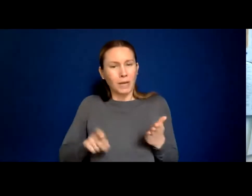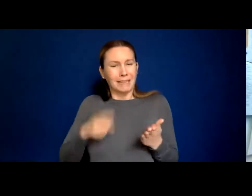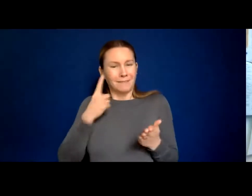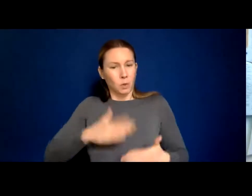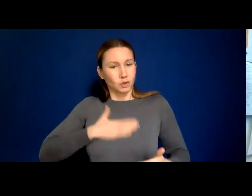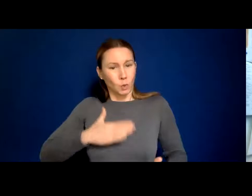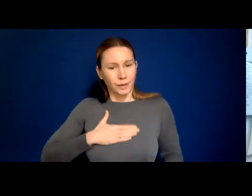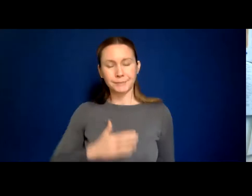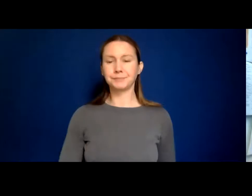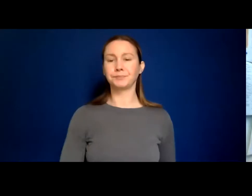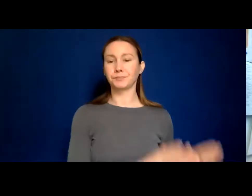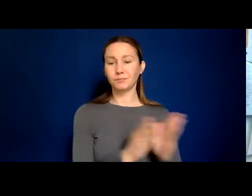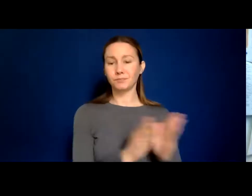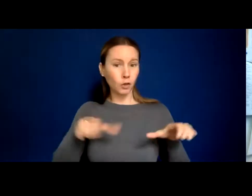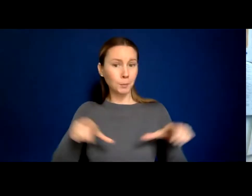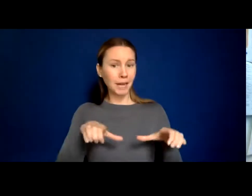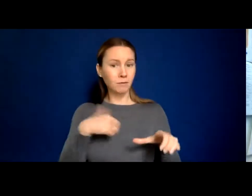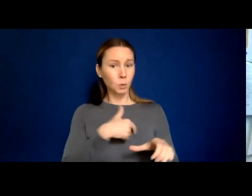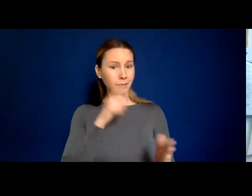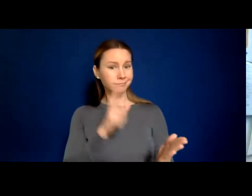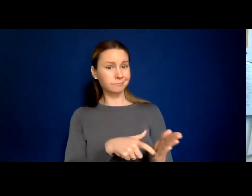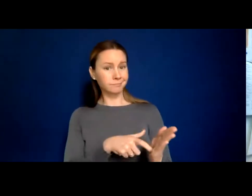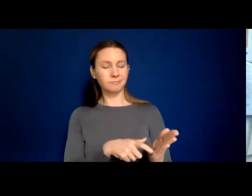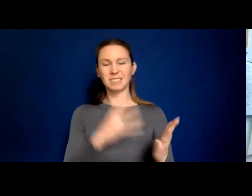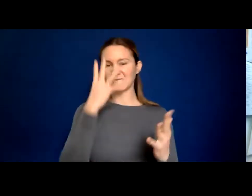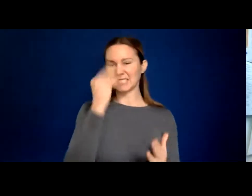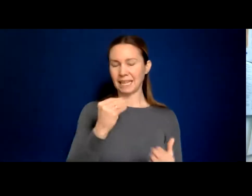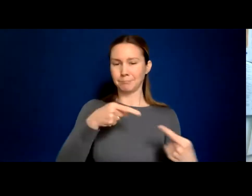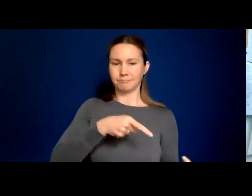Sleep disorders are another behavior that we can combat with some